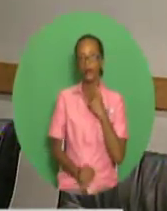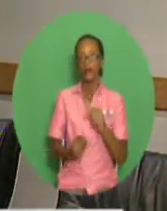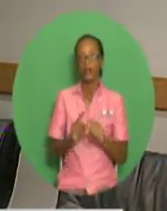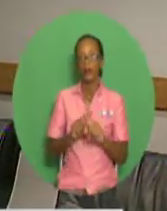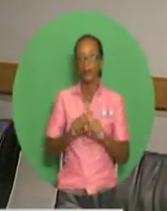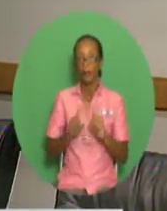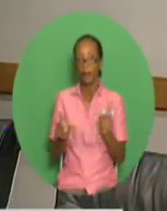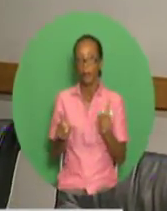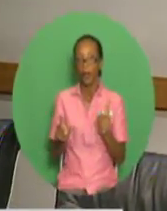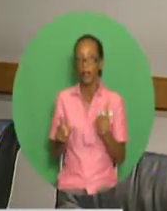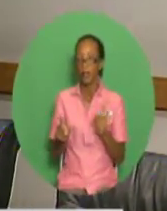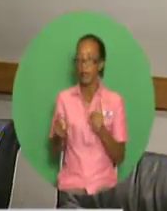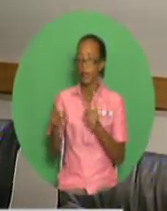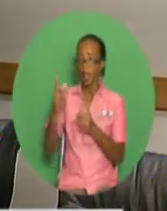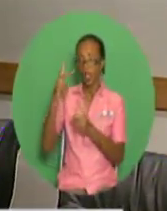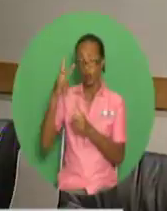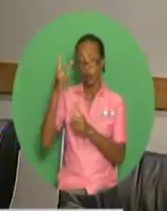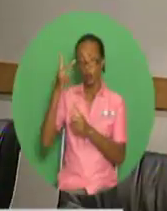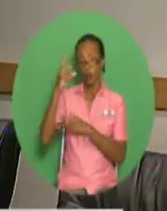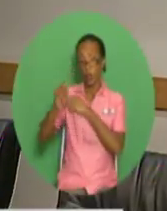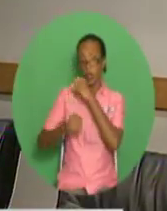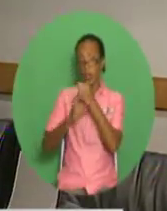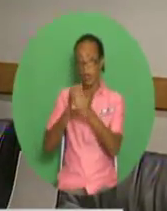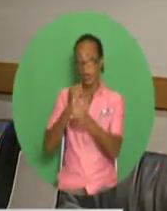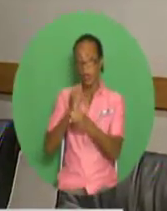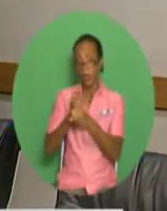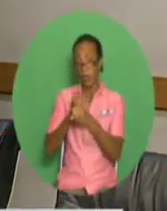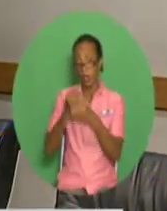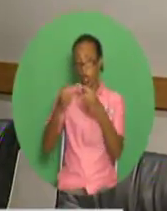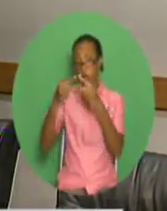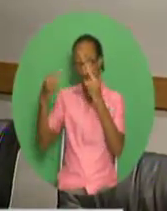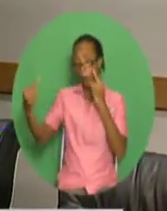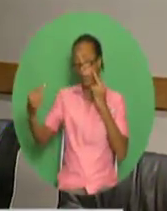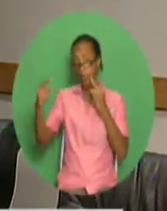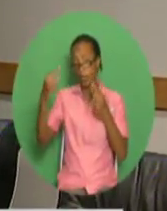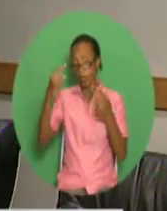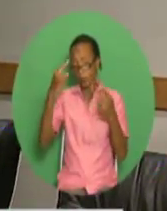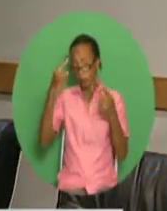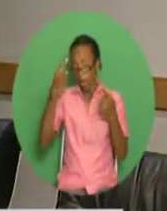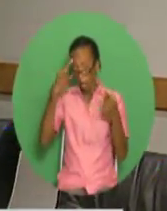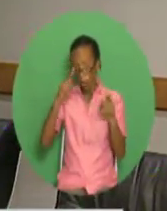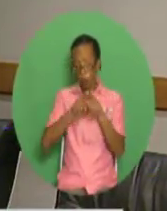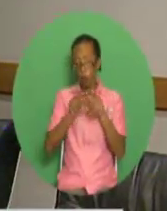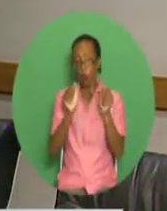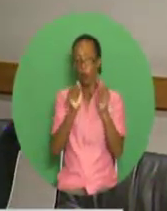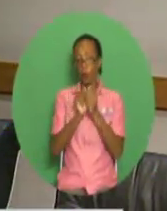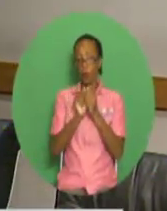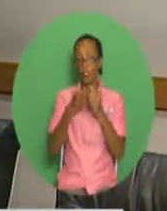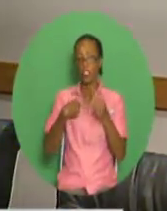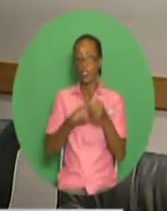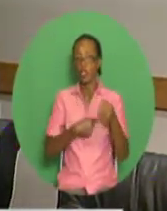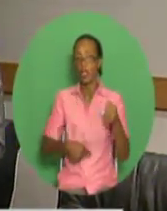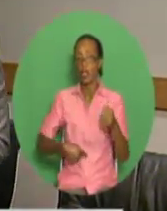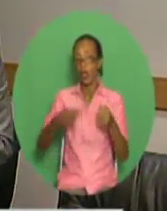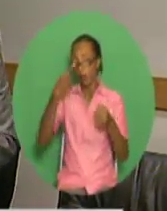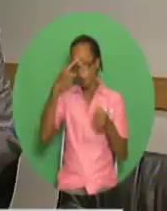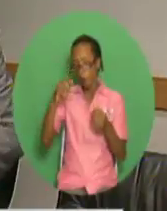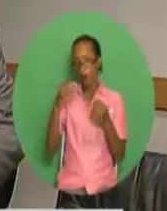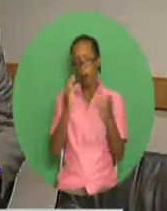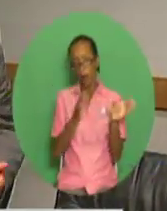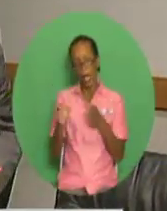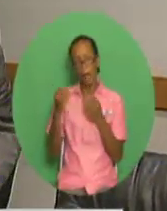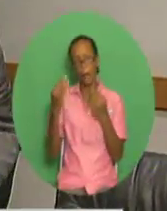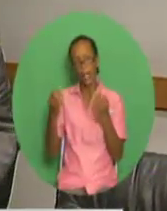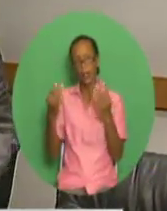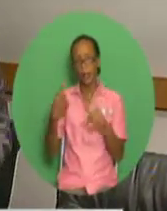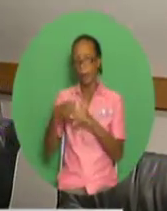an MOU sitting on there for the past 2 years under them that was signed with China to do a number of positive things, and it